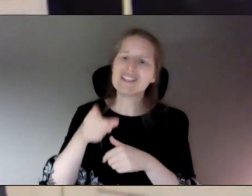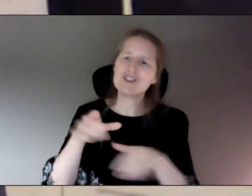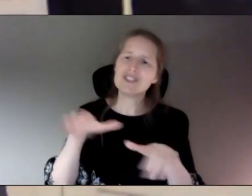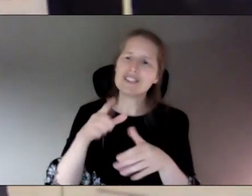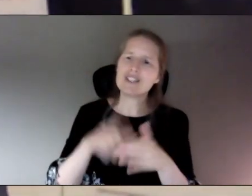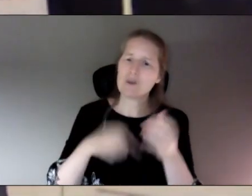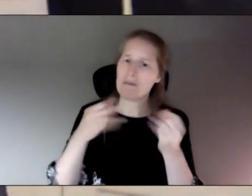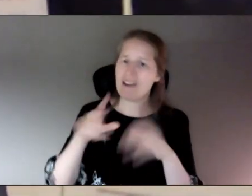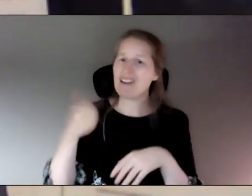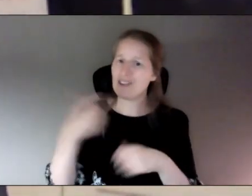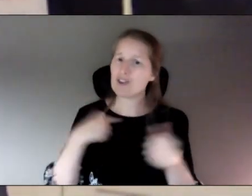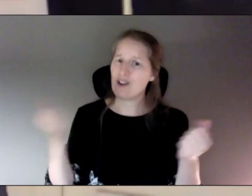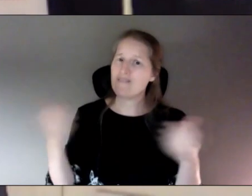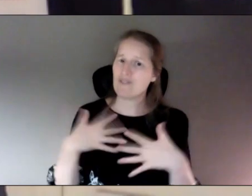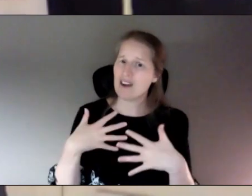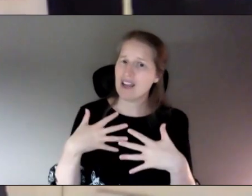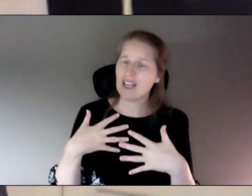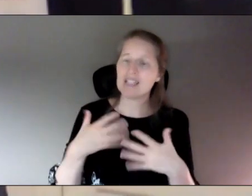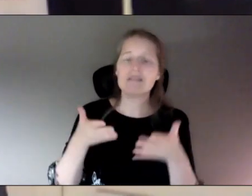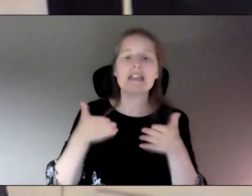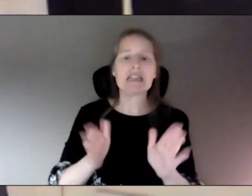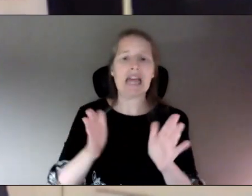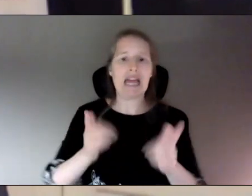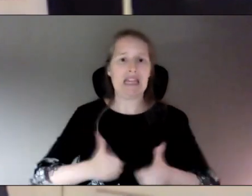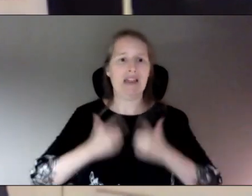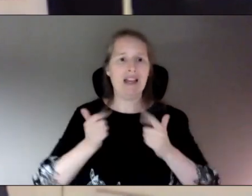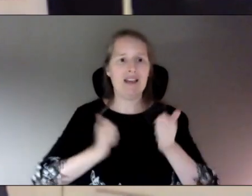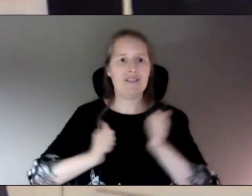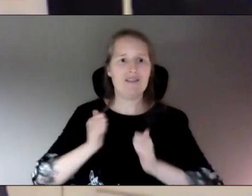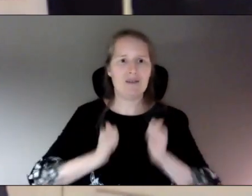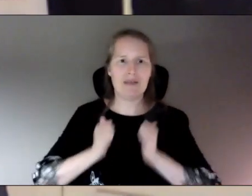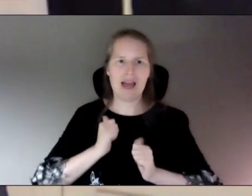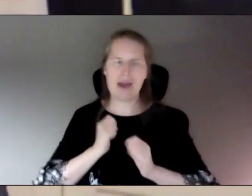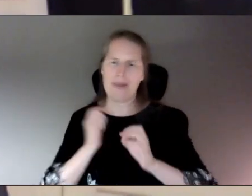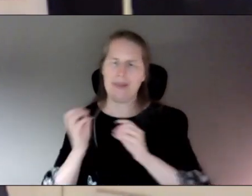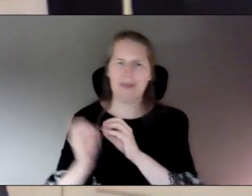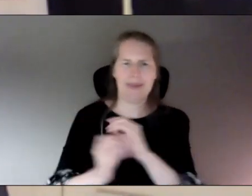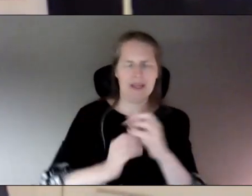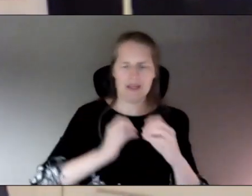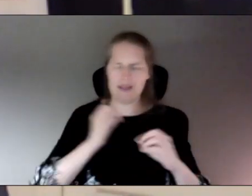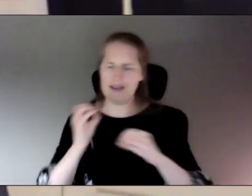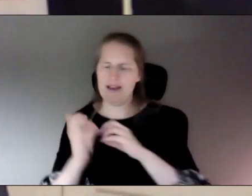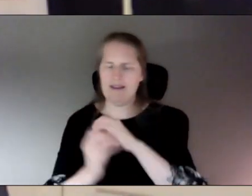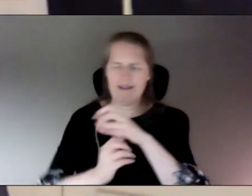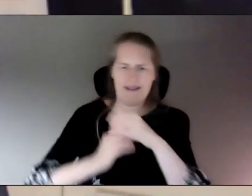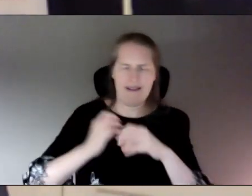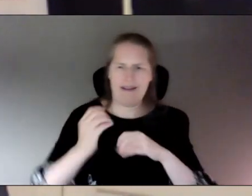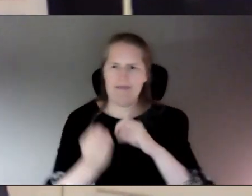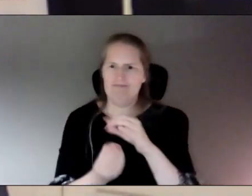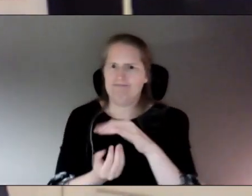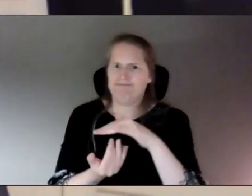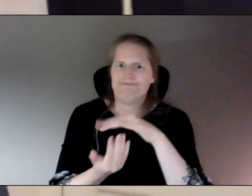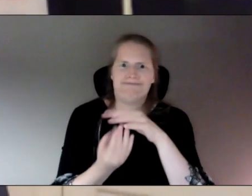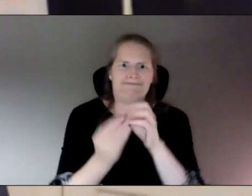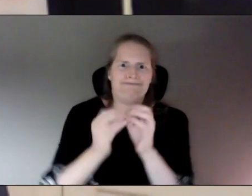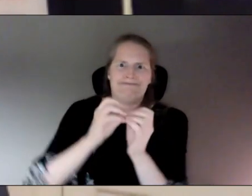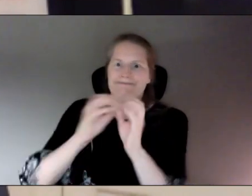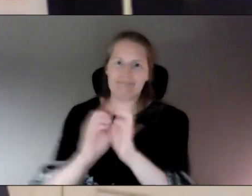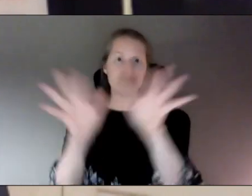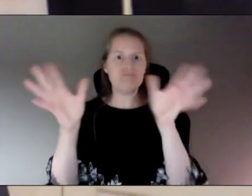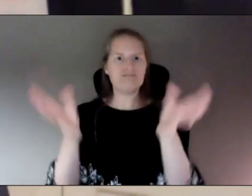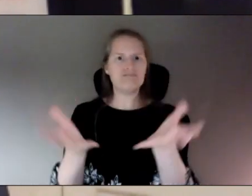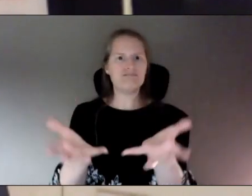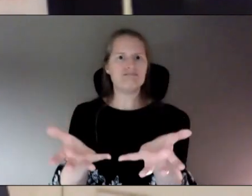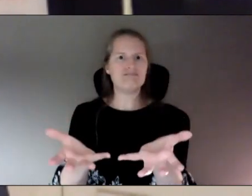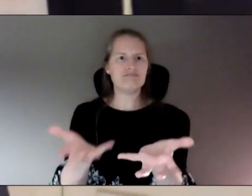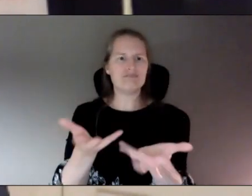She lets the life of a play teem and bubble and sizzle and crackle until it bursts forth in all its messy beauty onto